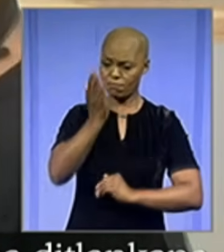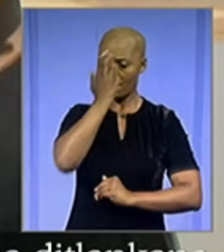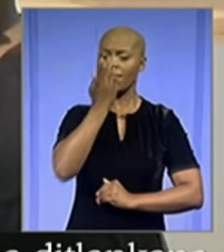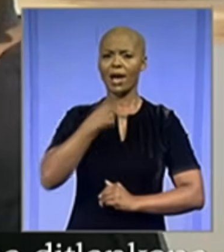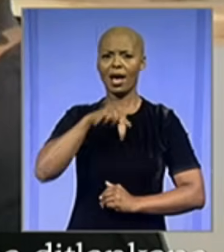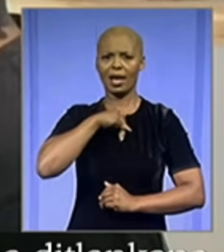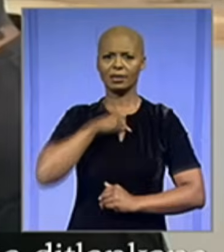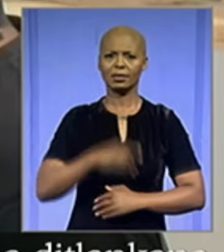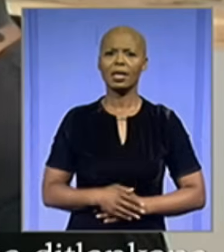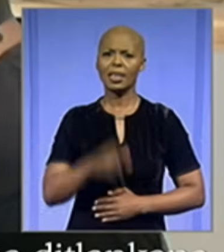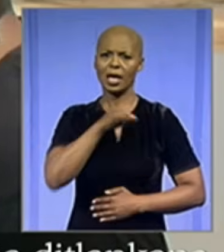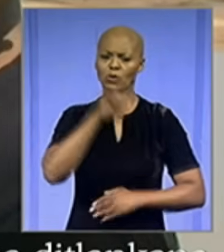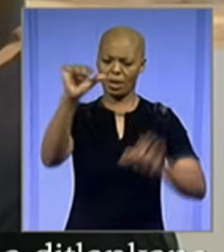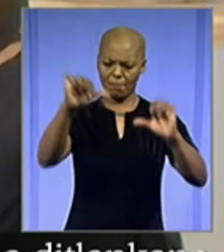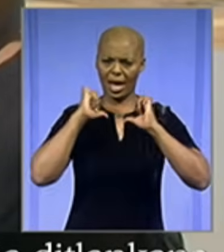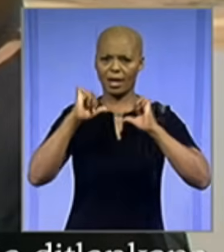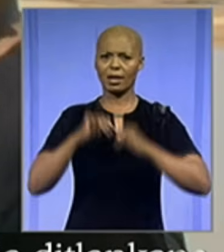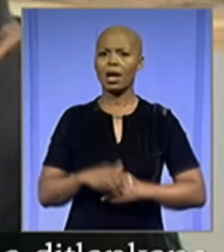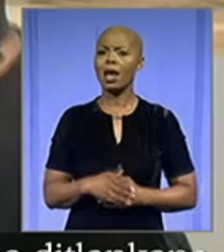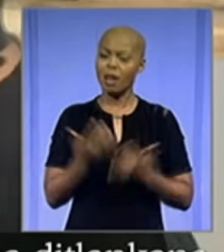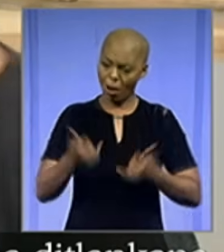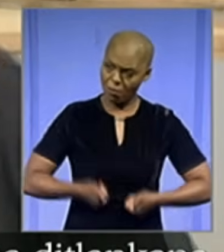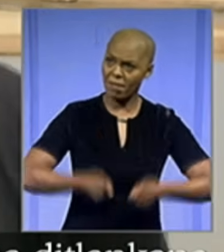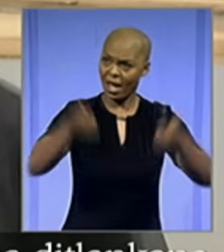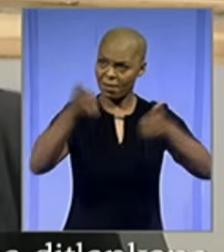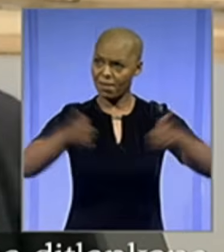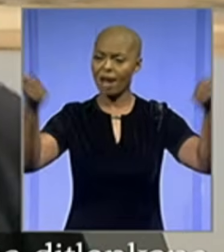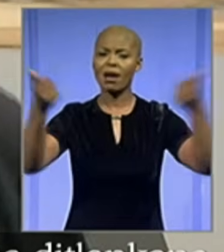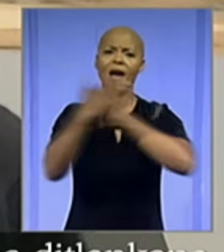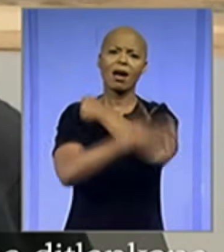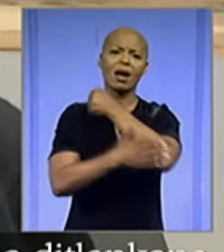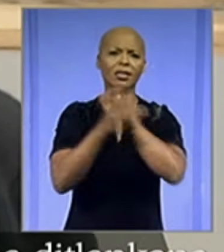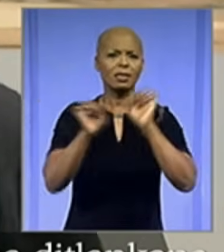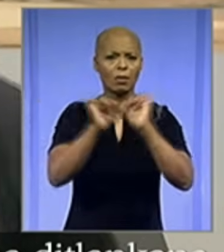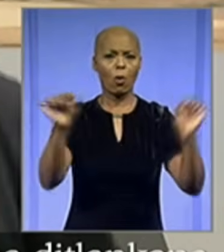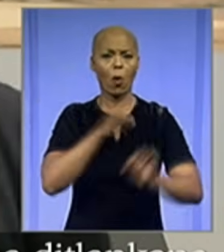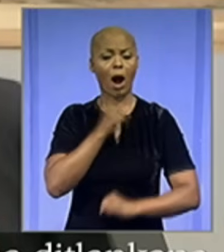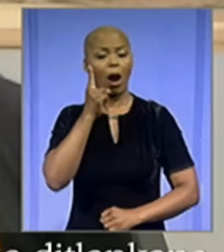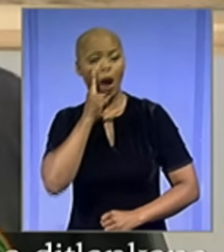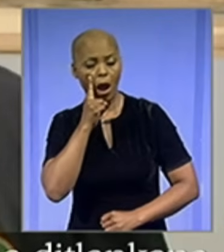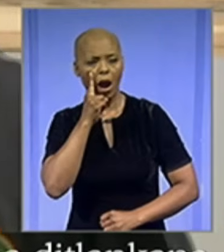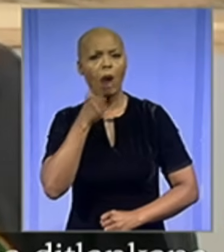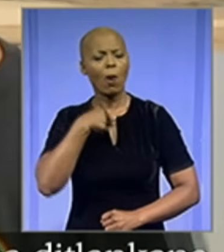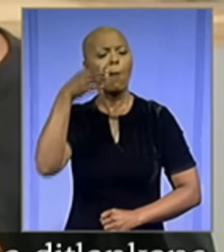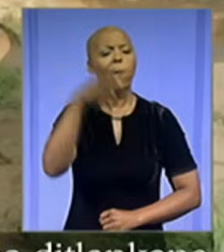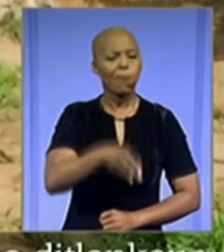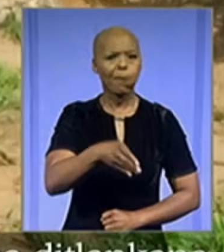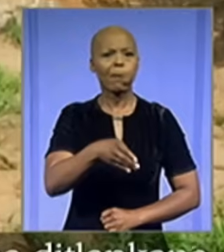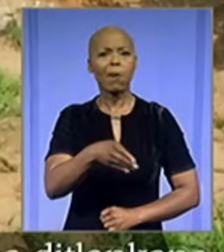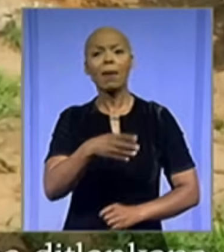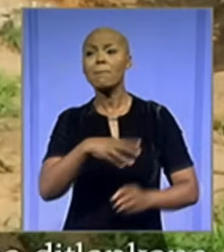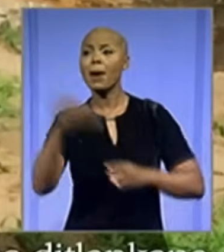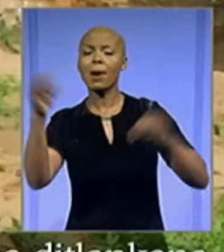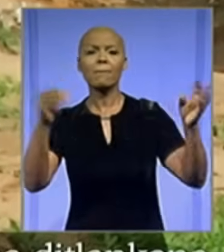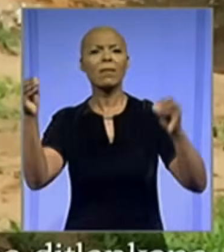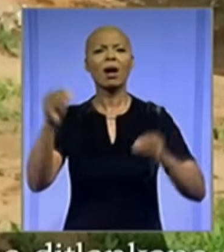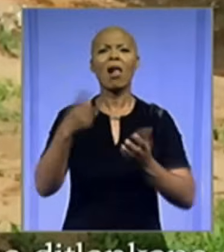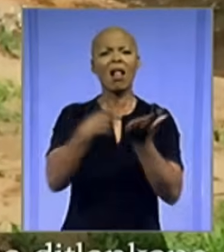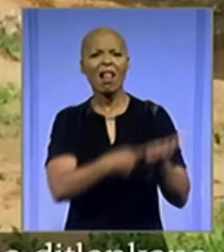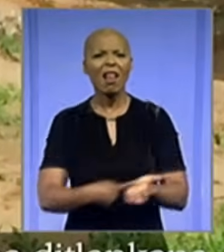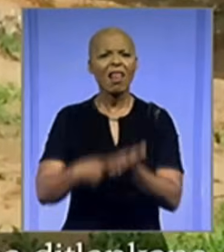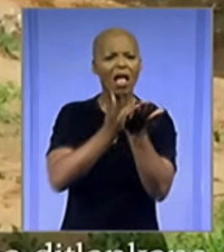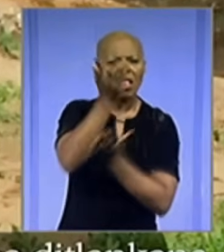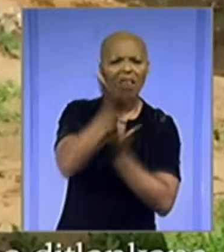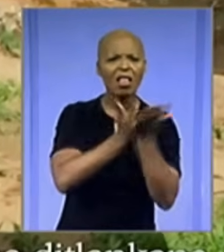that is why they are coming back. They are going back because they can see we are here and we are not here to talk. Masole a